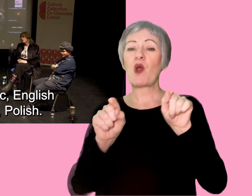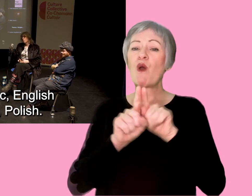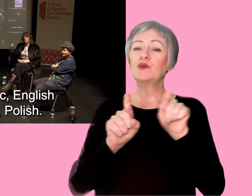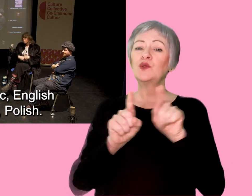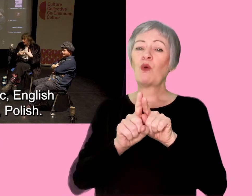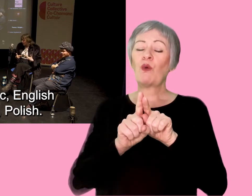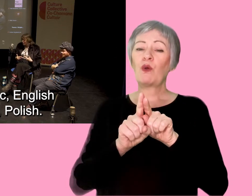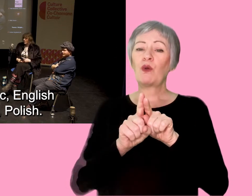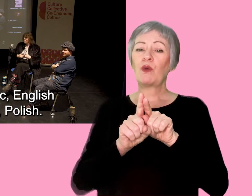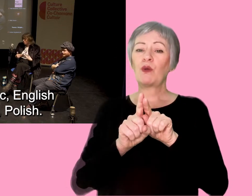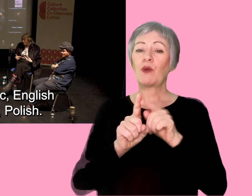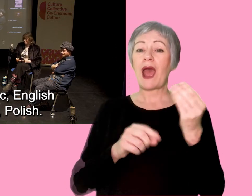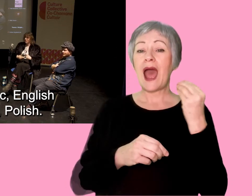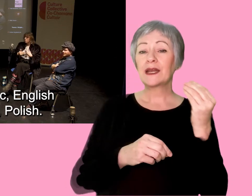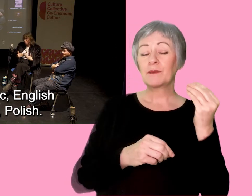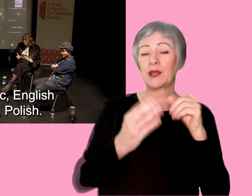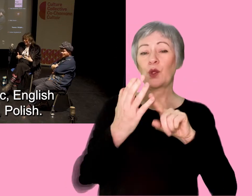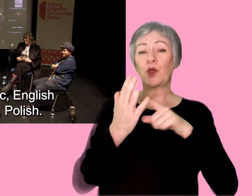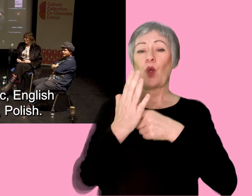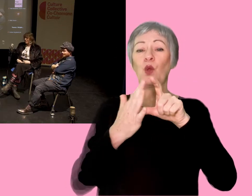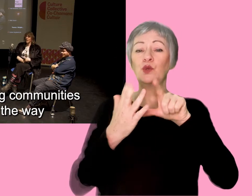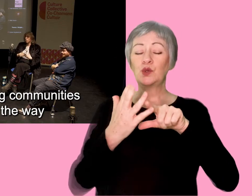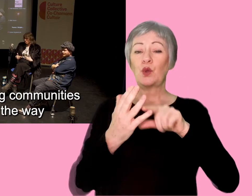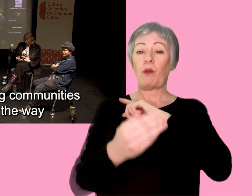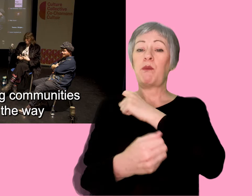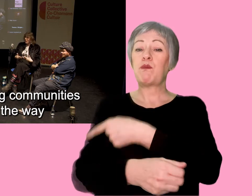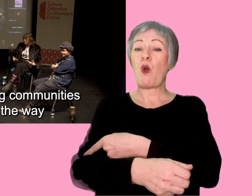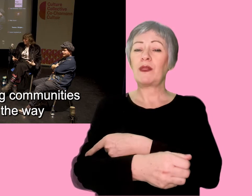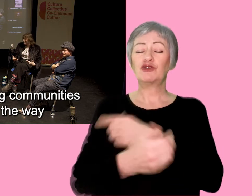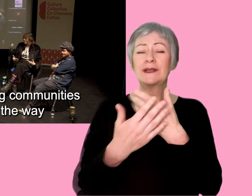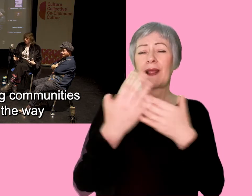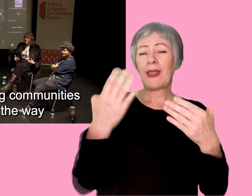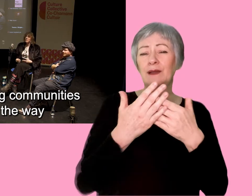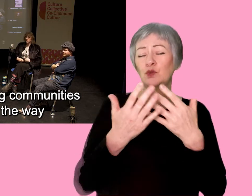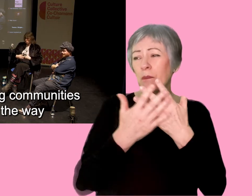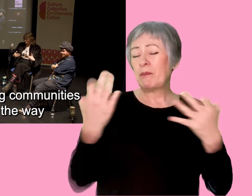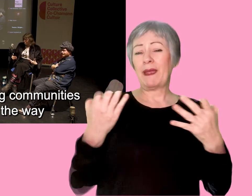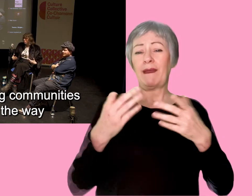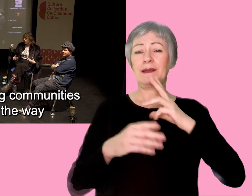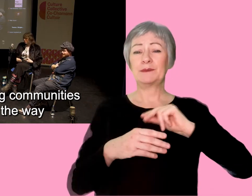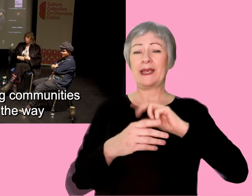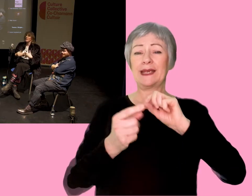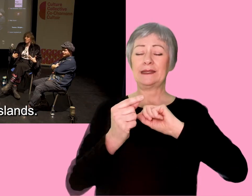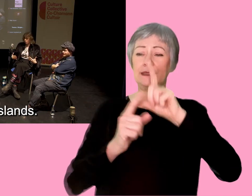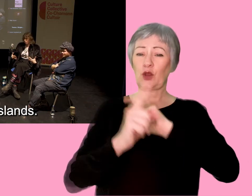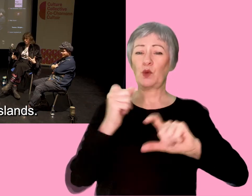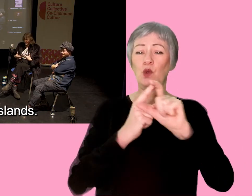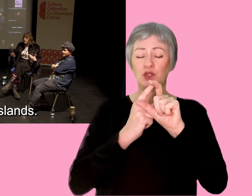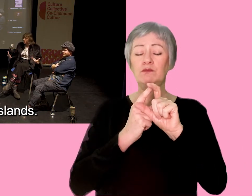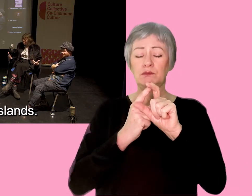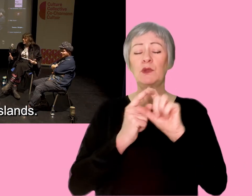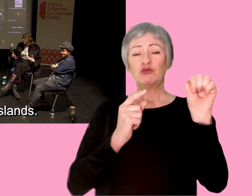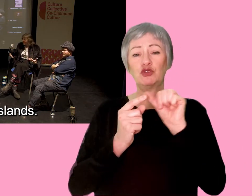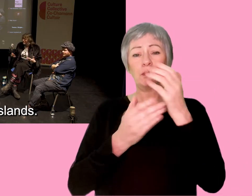also Arabic, Urdu, Polish, languages with big speaking communities that should be part of the way that folk think